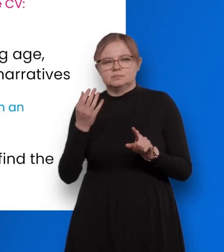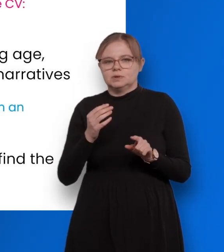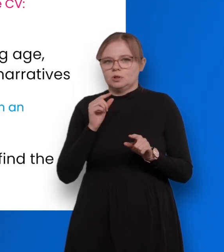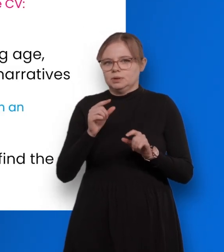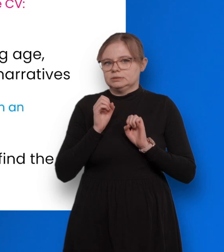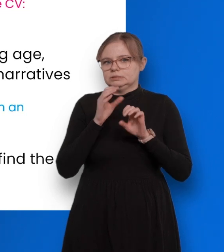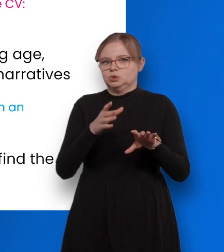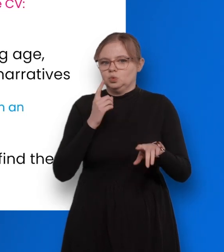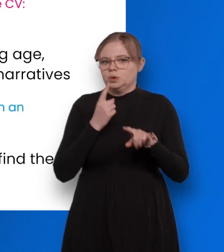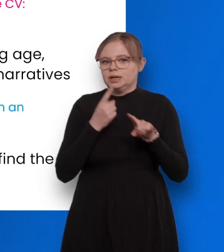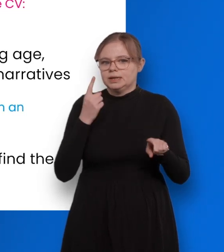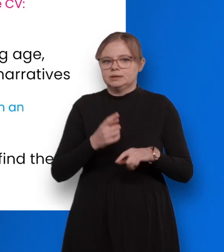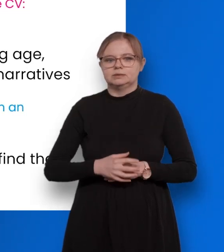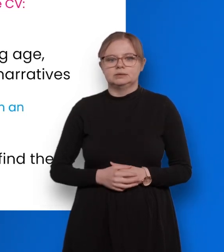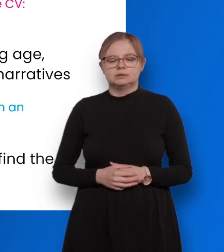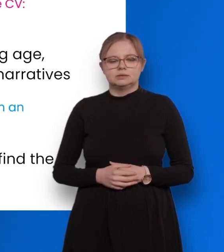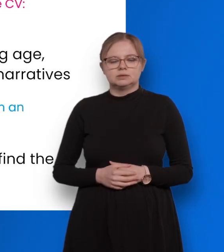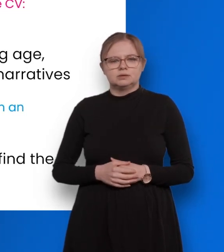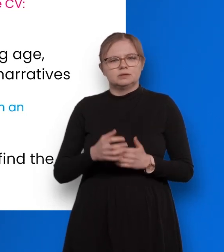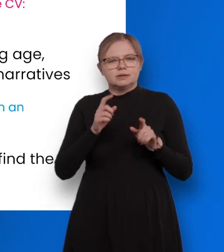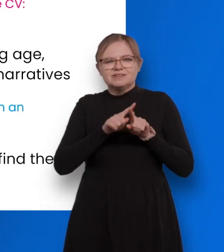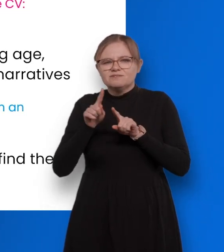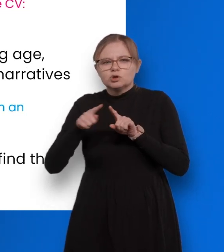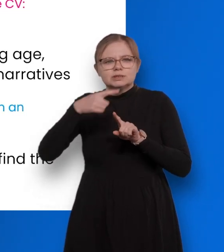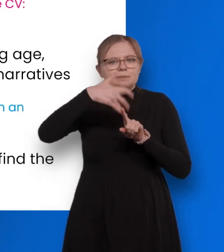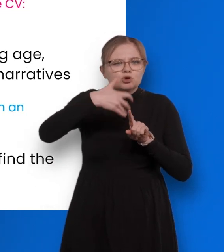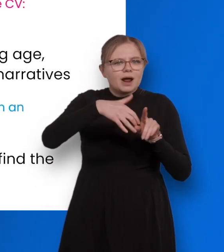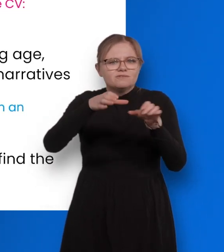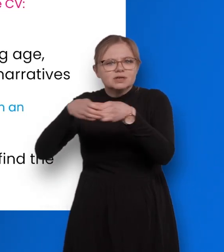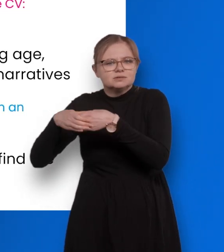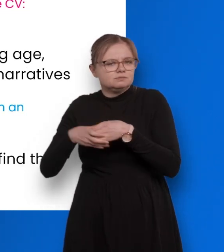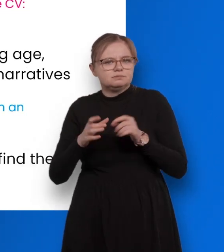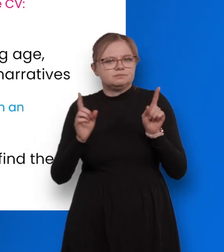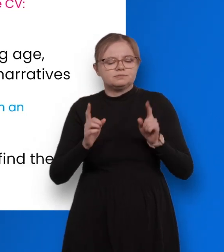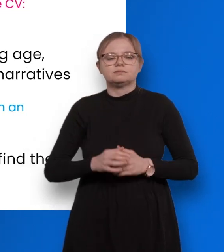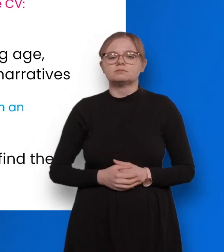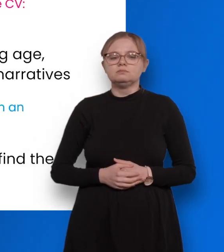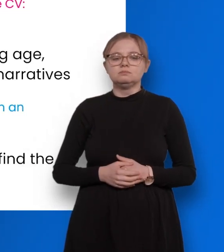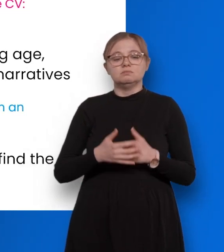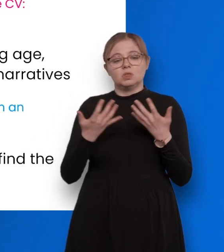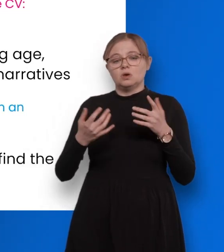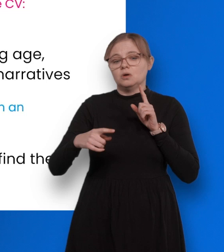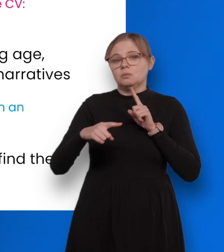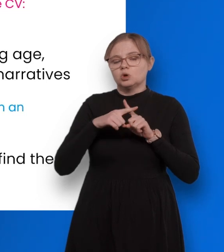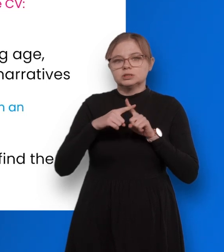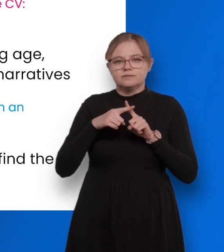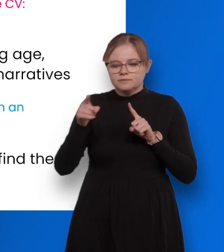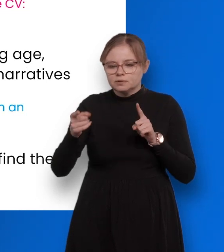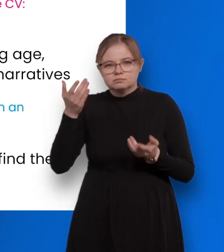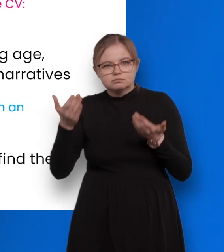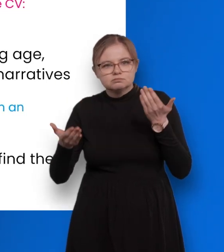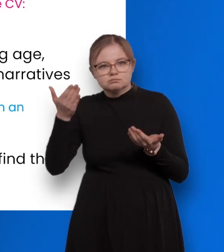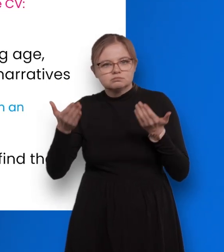slice of how those views vary by demographic. So positively, there weren't any striking differences